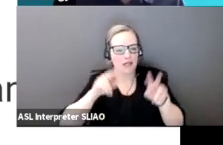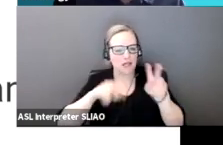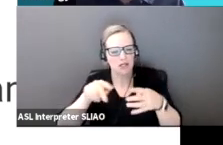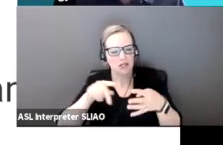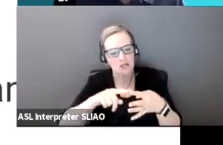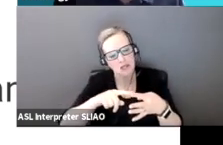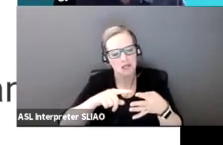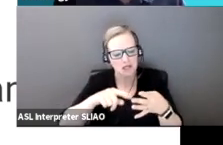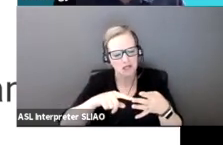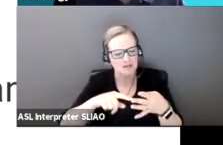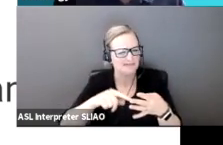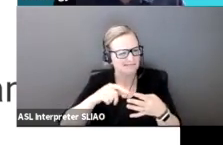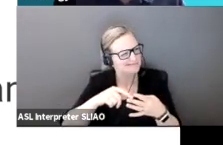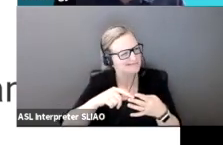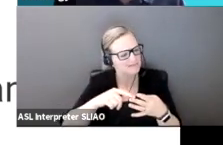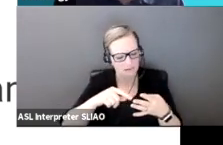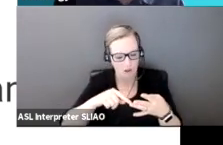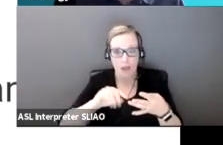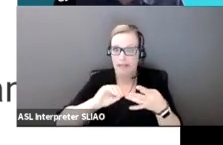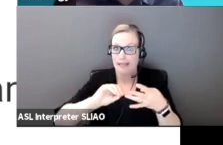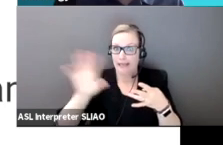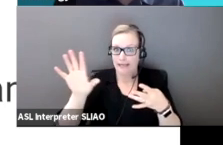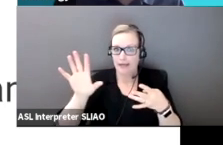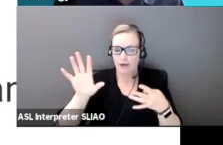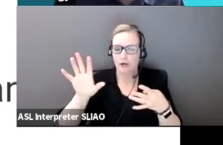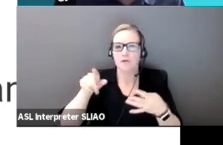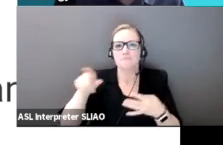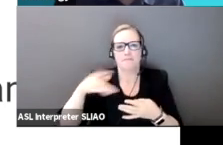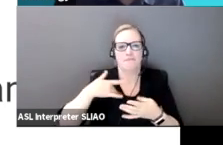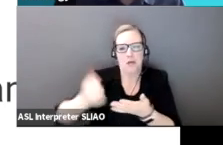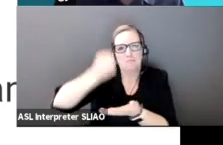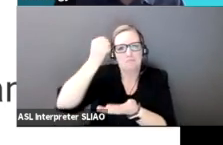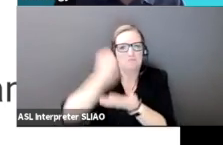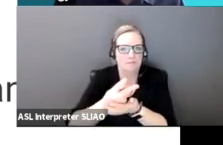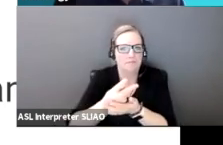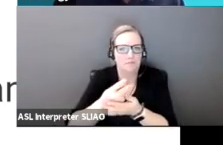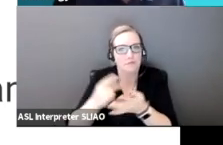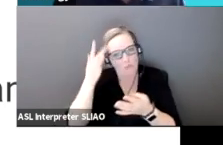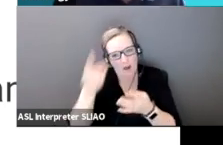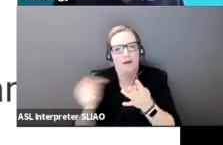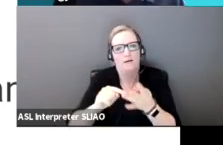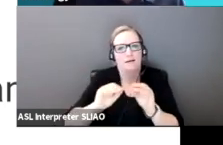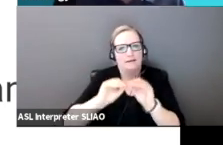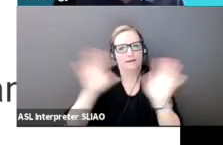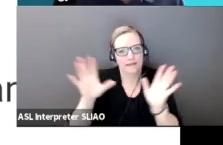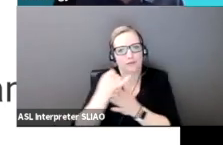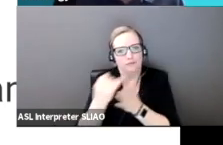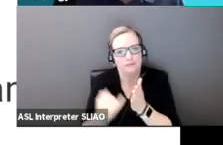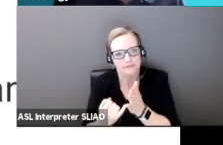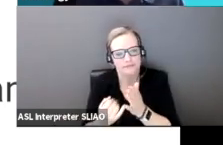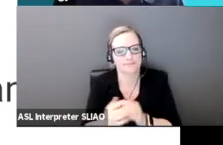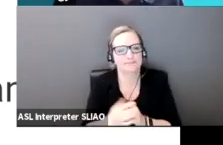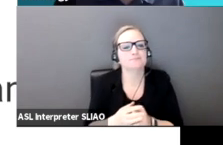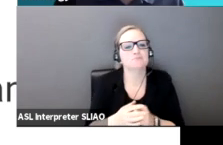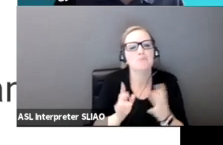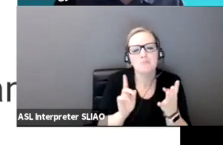that particular aspect can be considered to have been disclosed. Then there are a number of formal sections. I don't